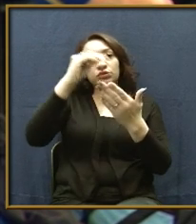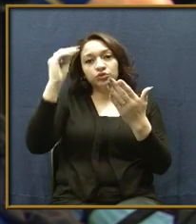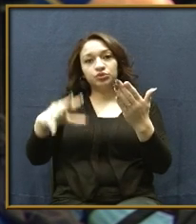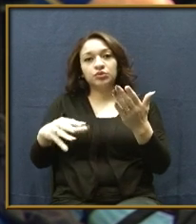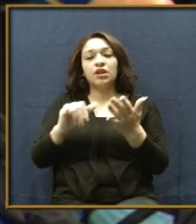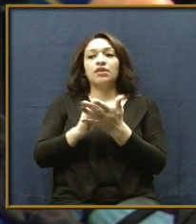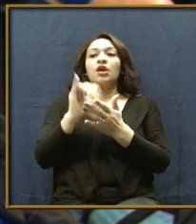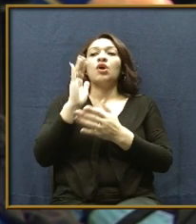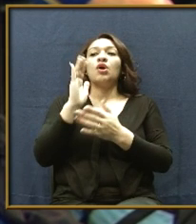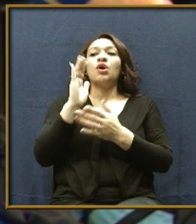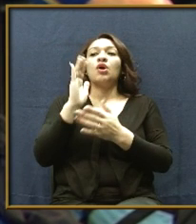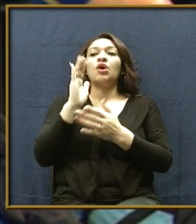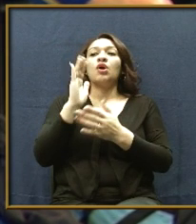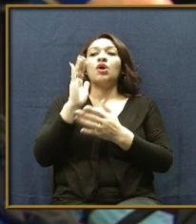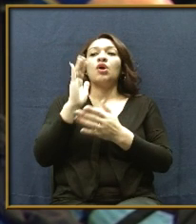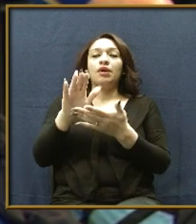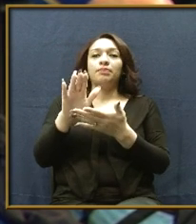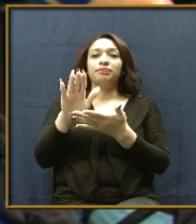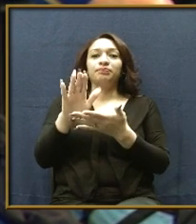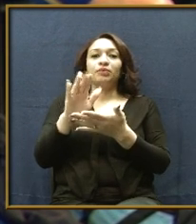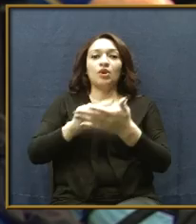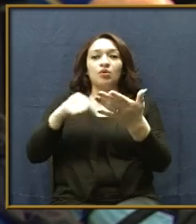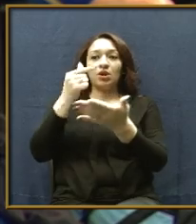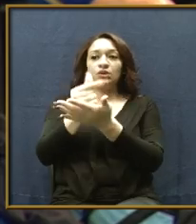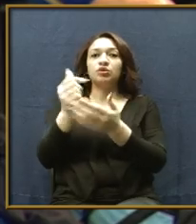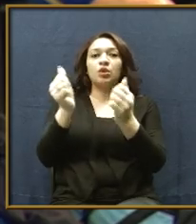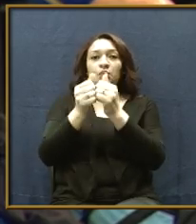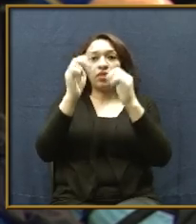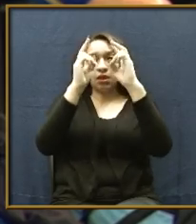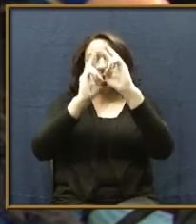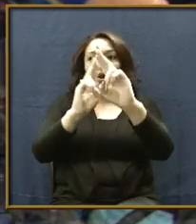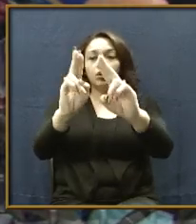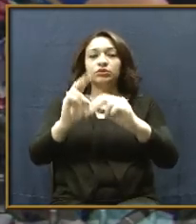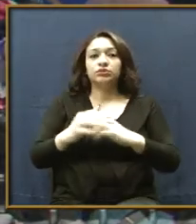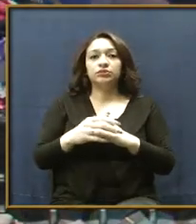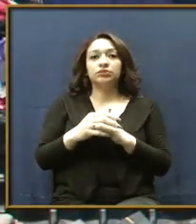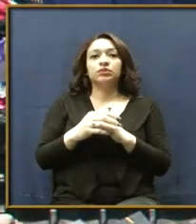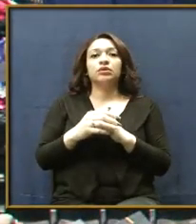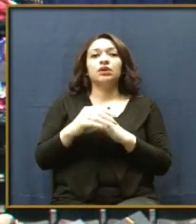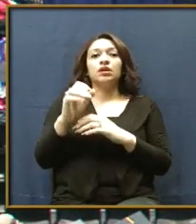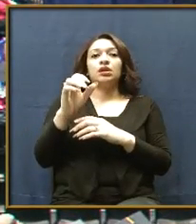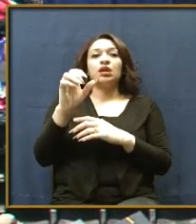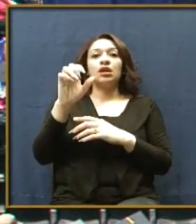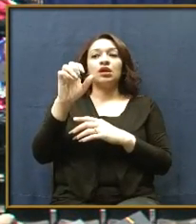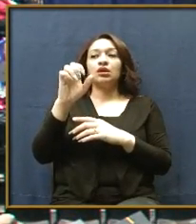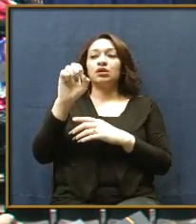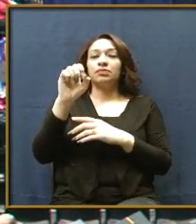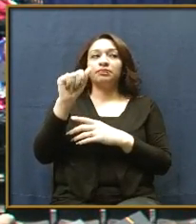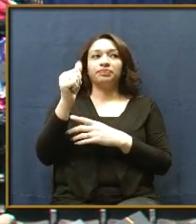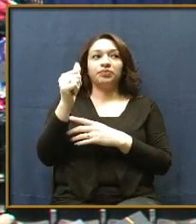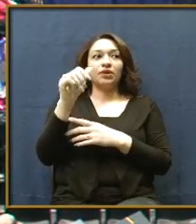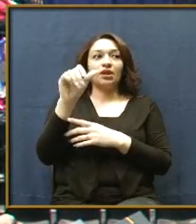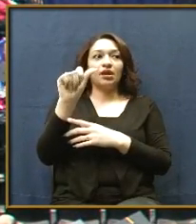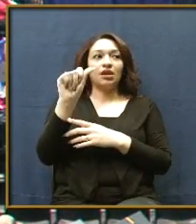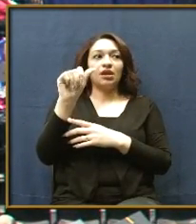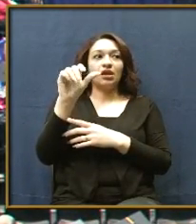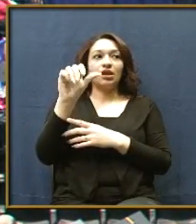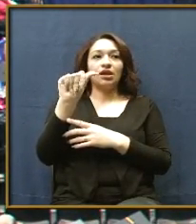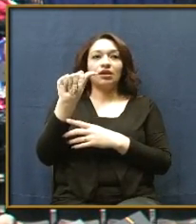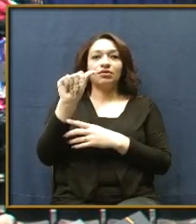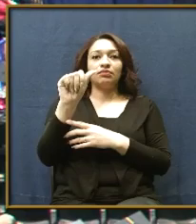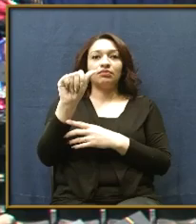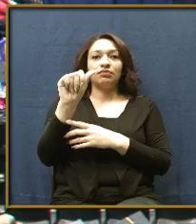The following academic honors: summa cum laude from with a grade point average of 3.9